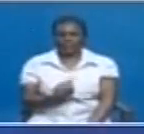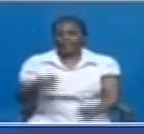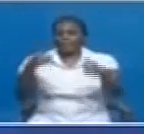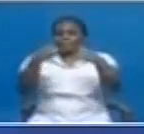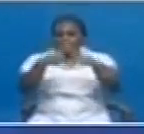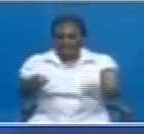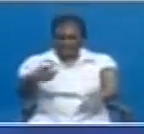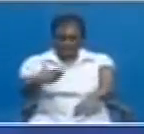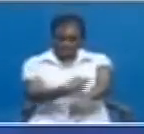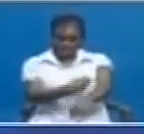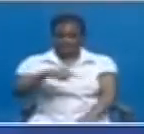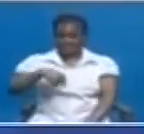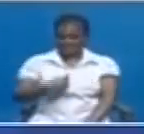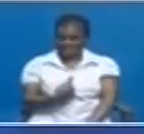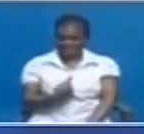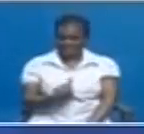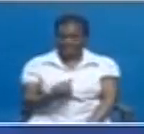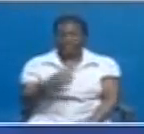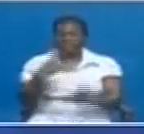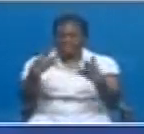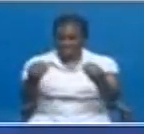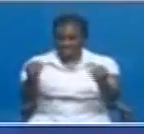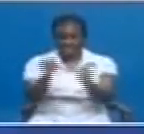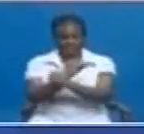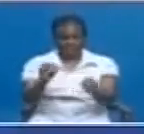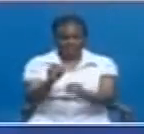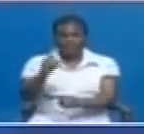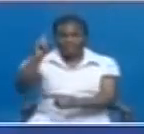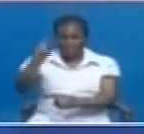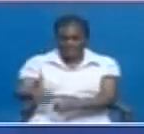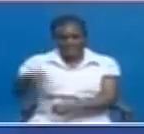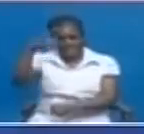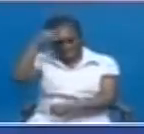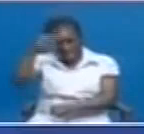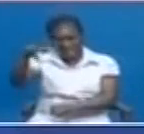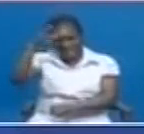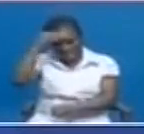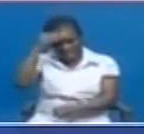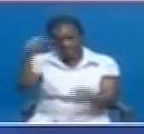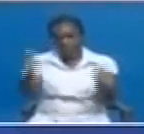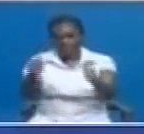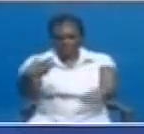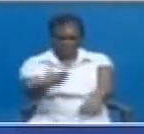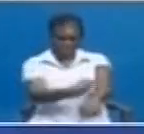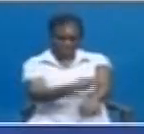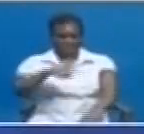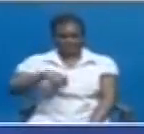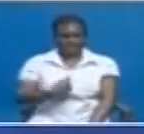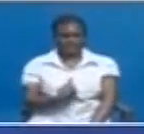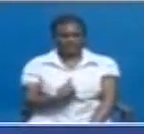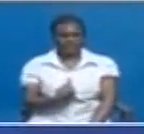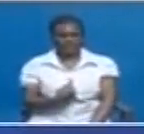But injecting oneself was no easy task. She had to be taught and master the guts to do so.